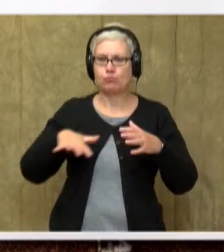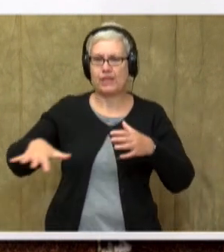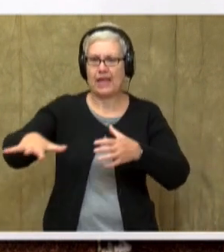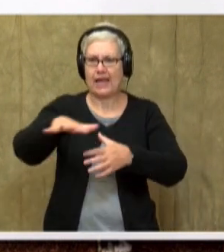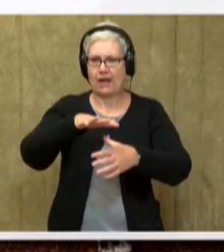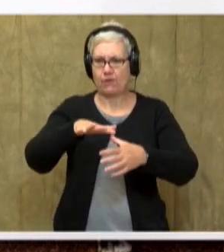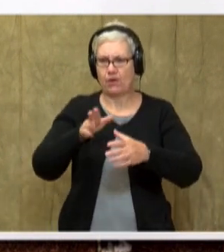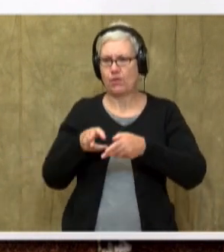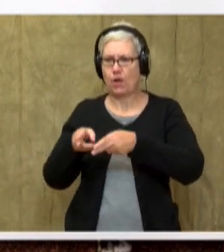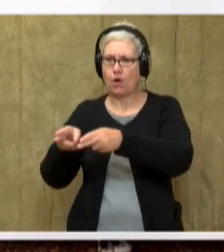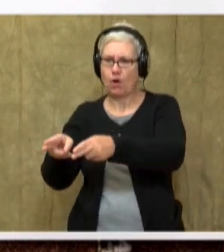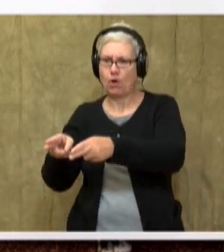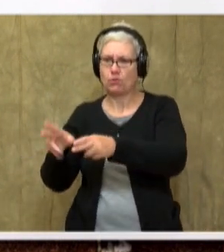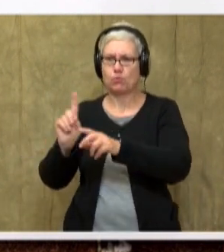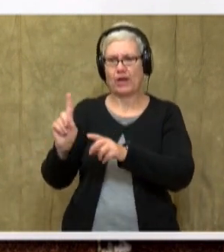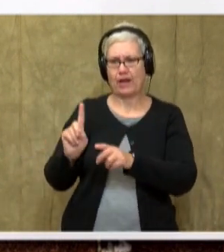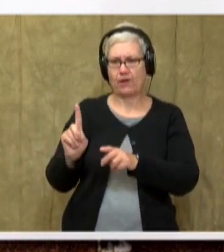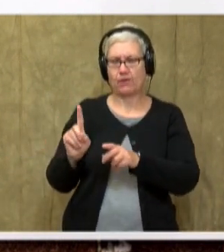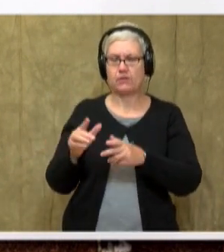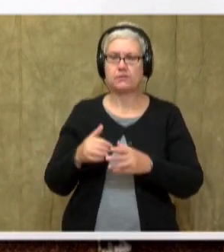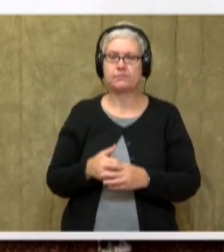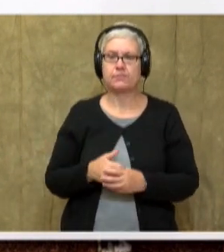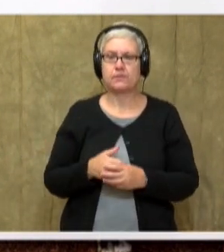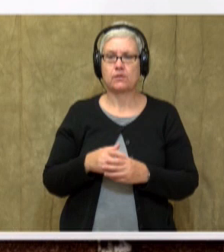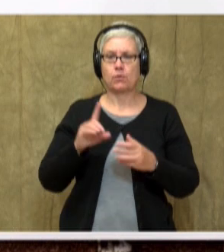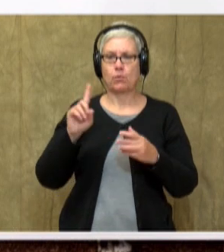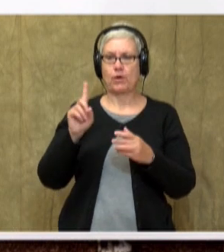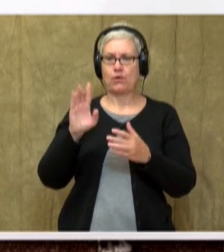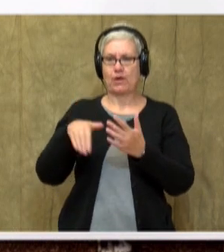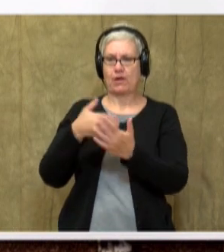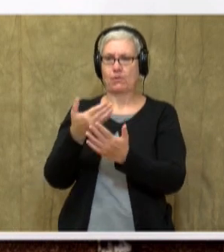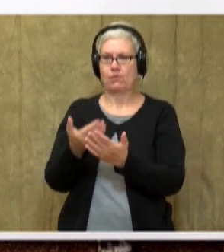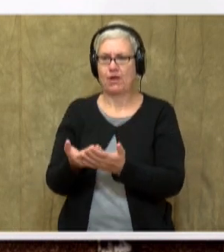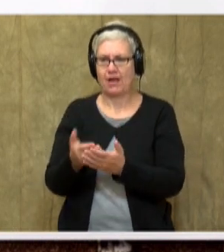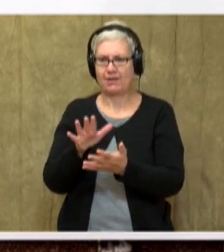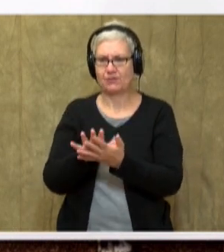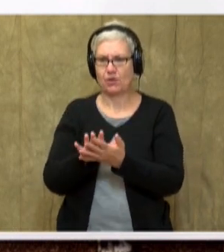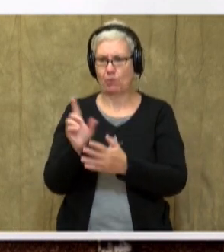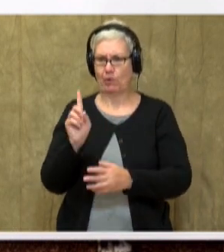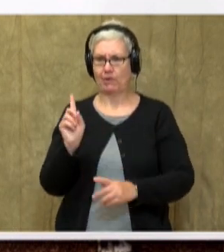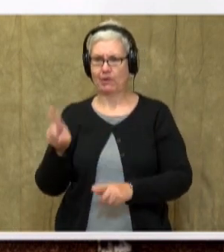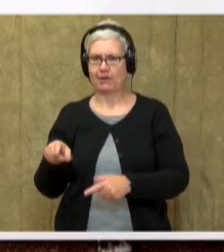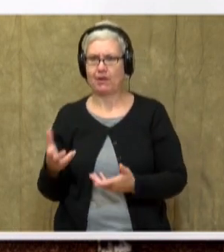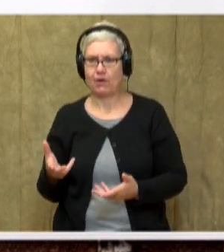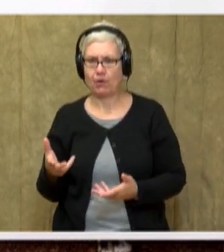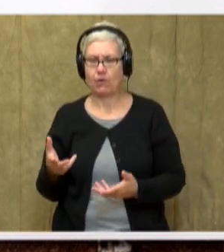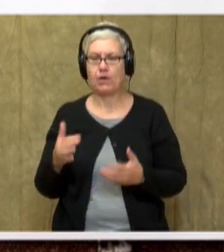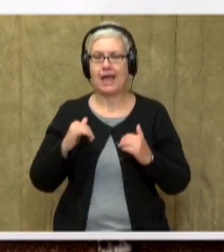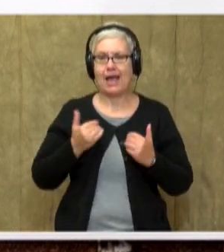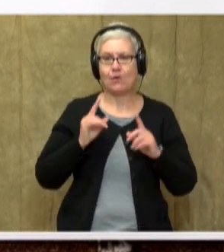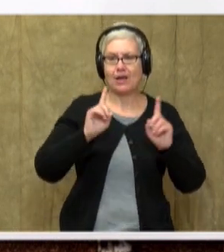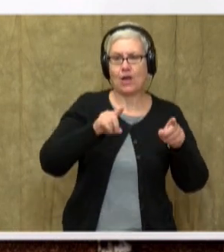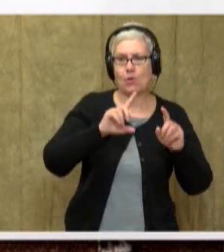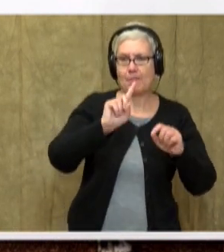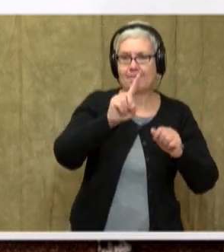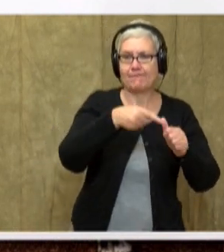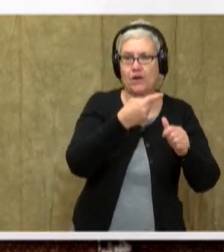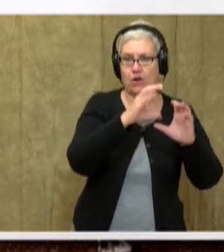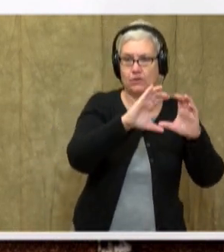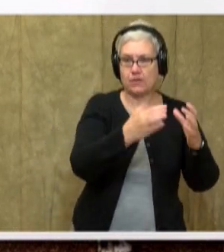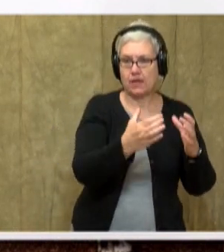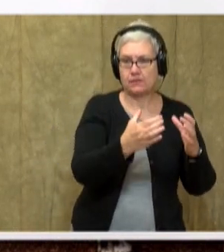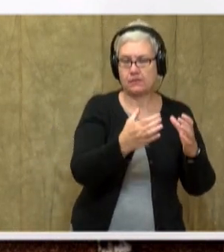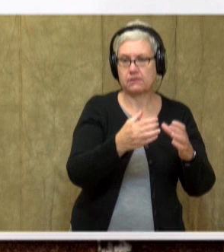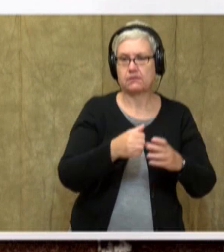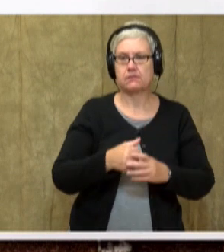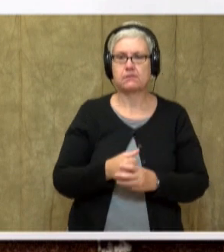even in a virtual school. You know, where do you go when you first get there? And then where are your classes and how do you work around to get to all of those? Also, find out what